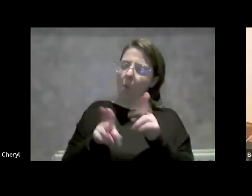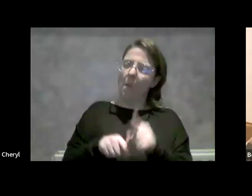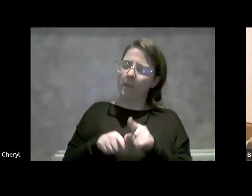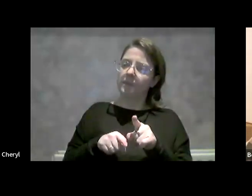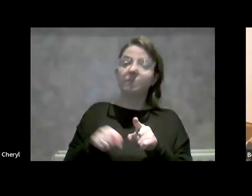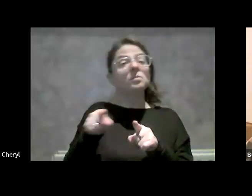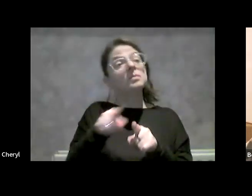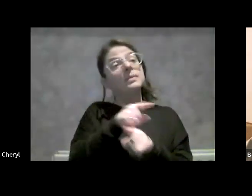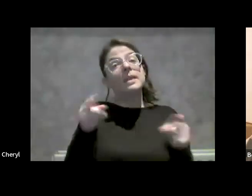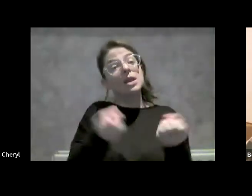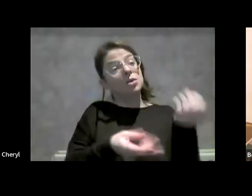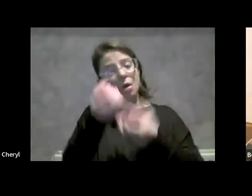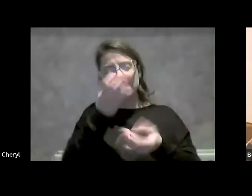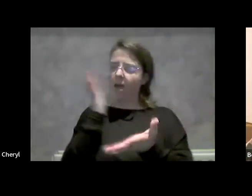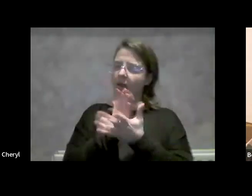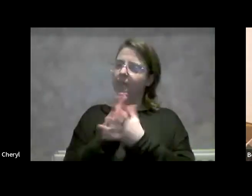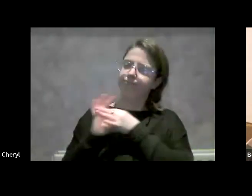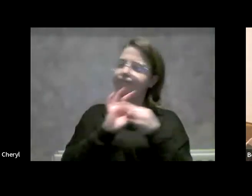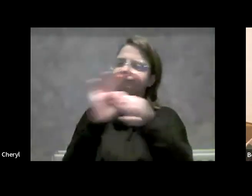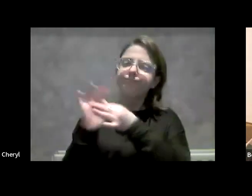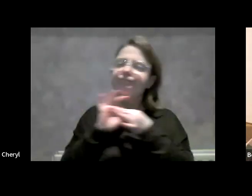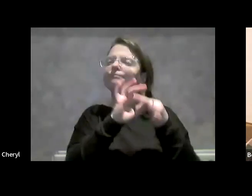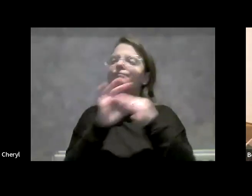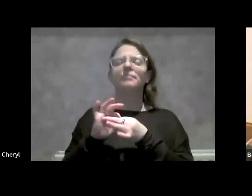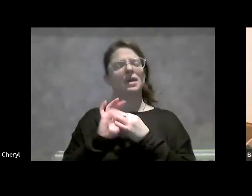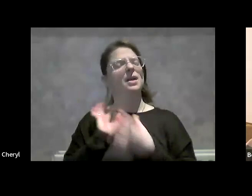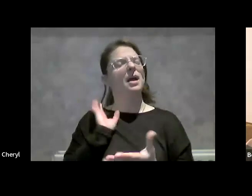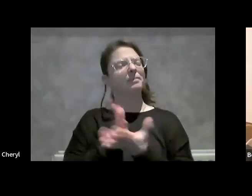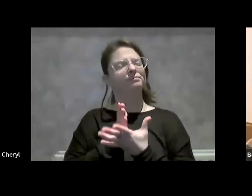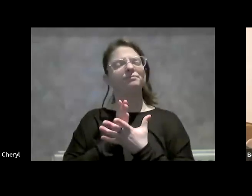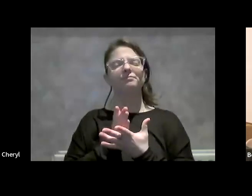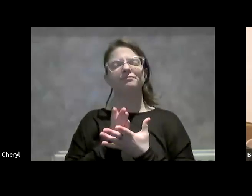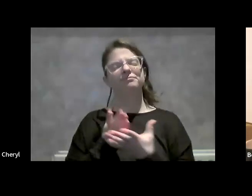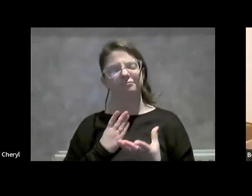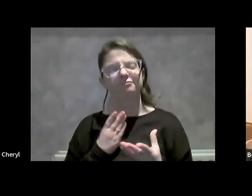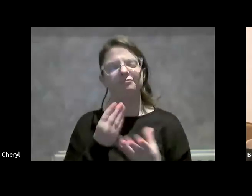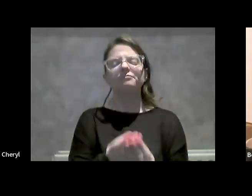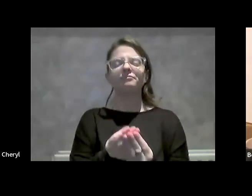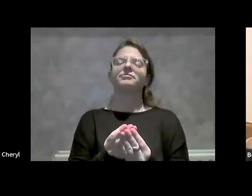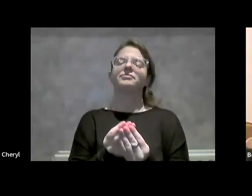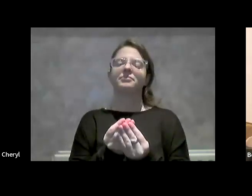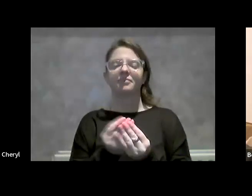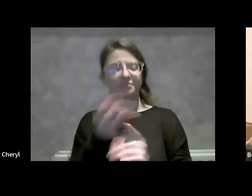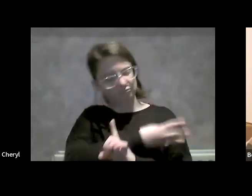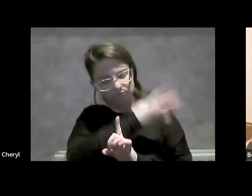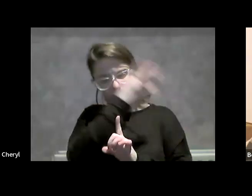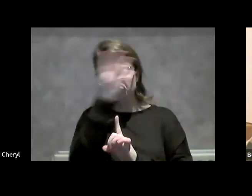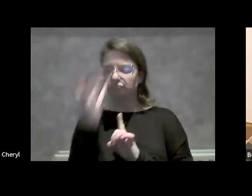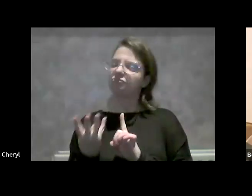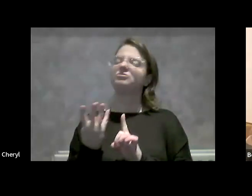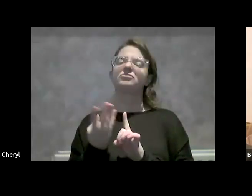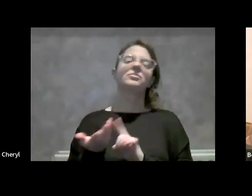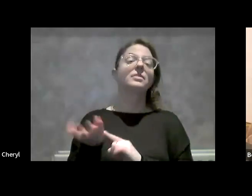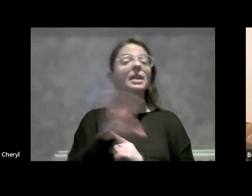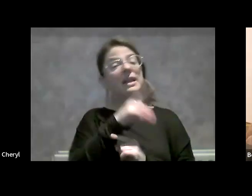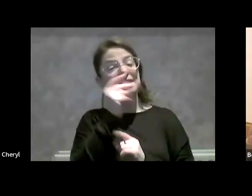though they told me it was, even though they told me I belonged, as they moved me rainbow vomit clad into the back of a hailed